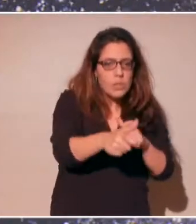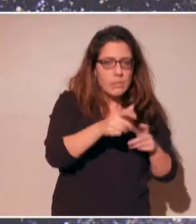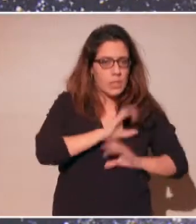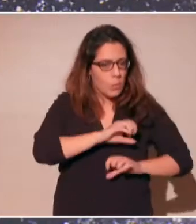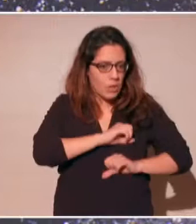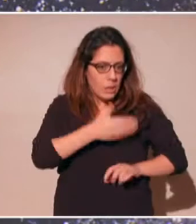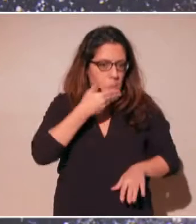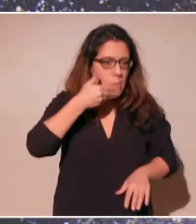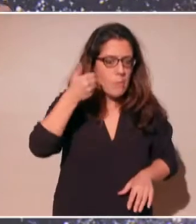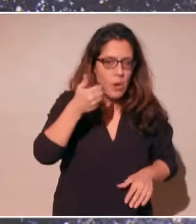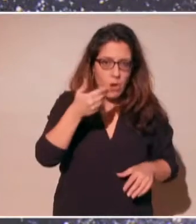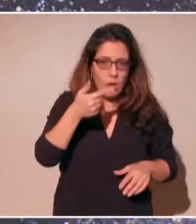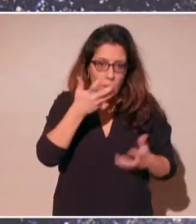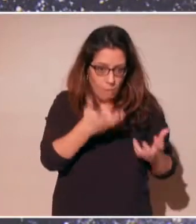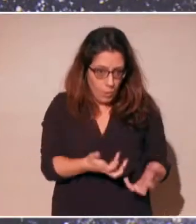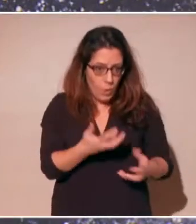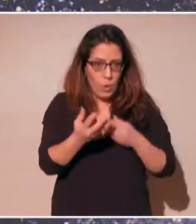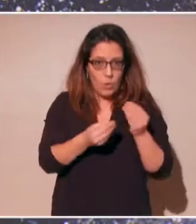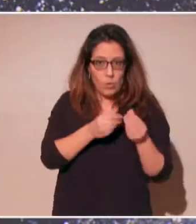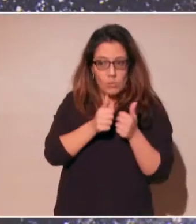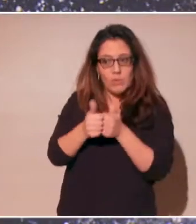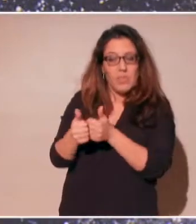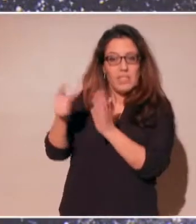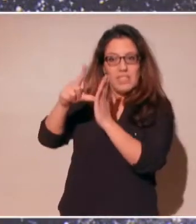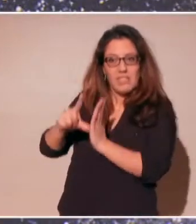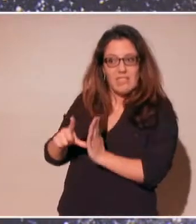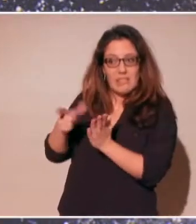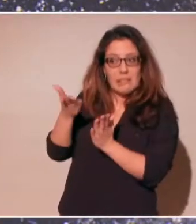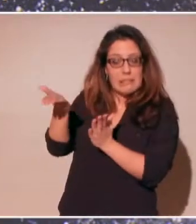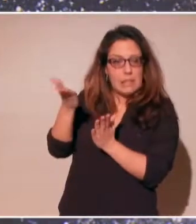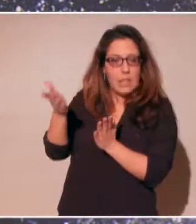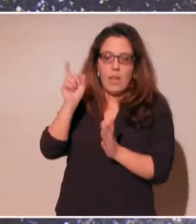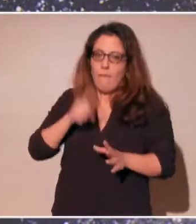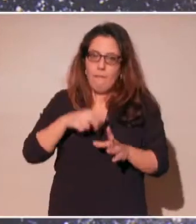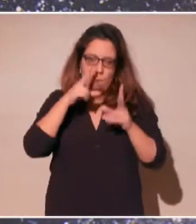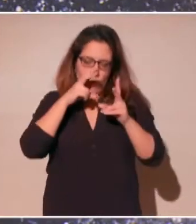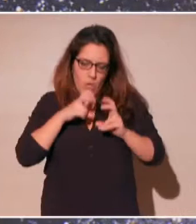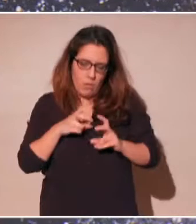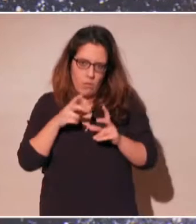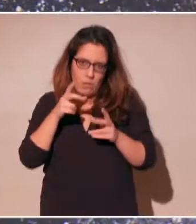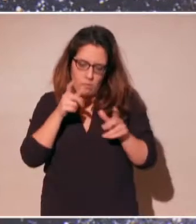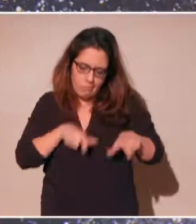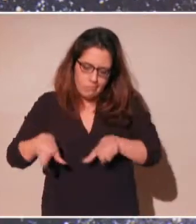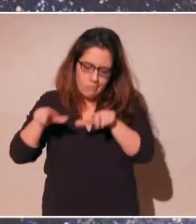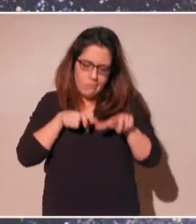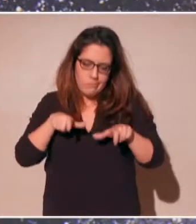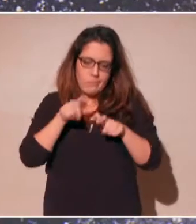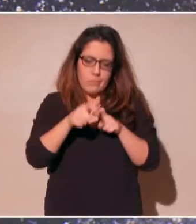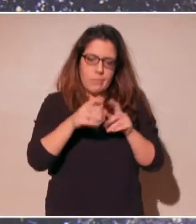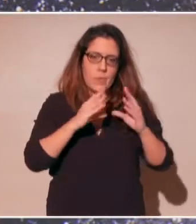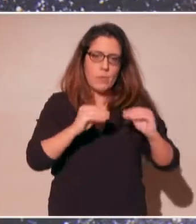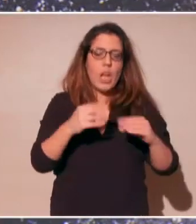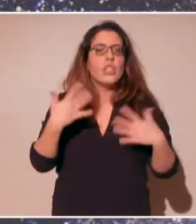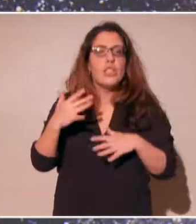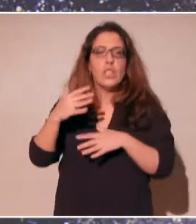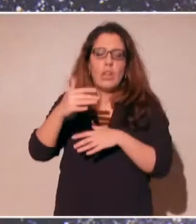improvements in the different experiments that are possible, we could actually look at them more closely so that